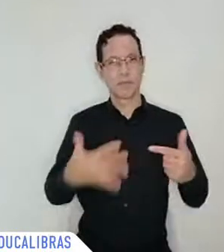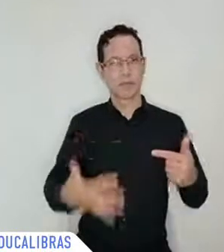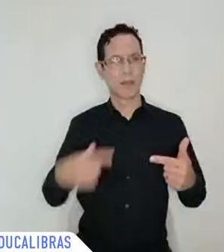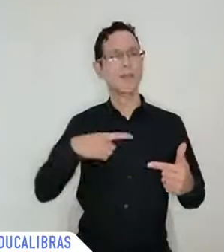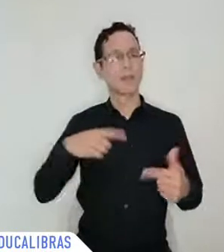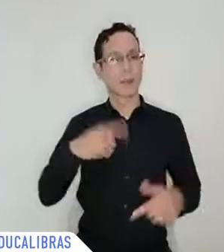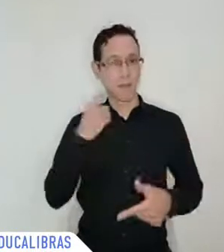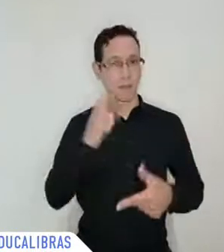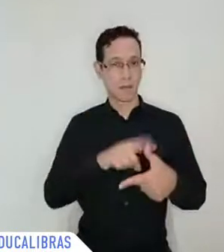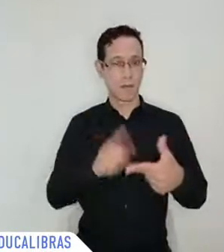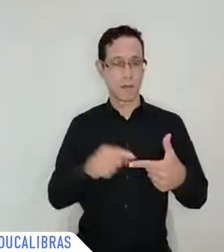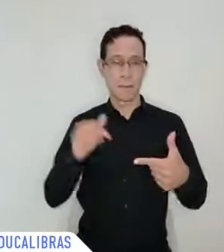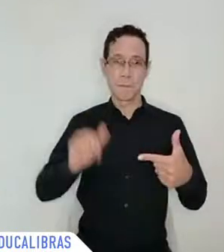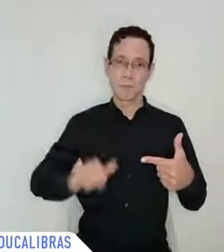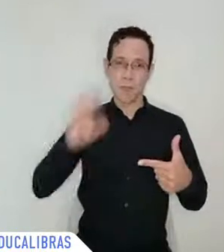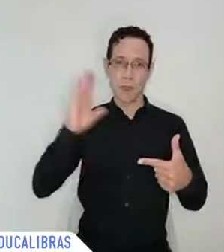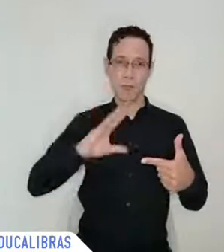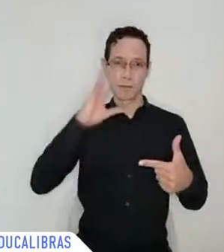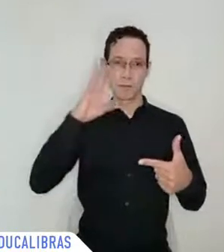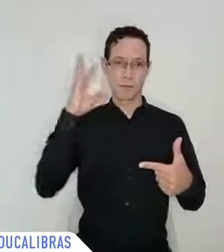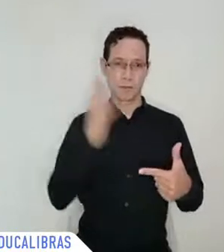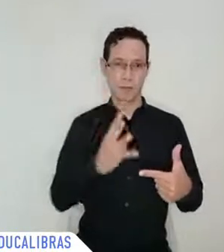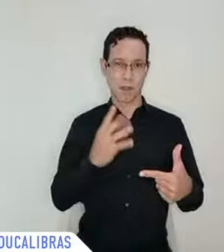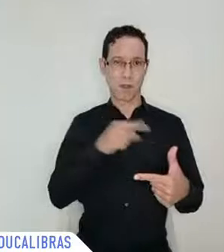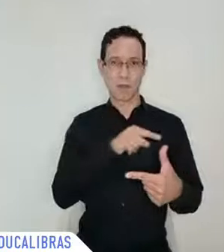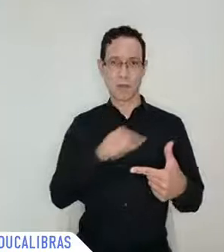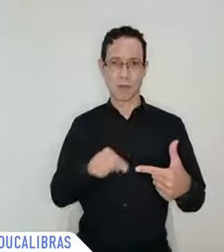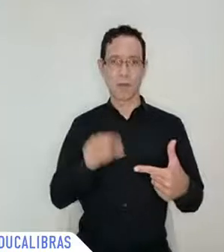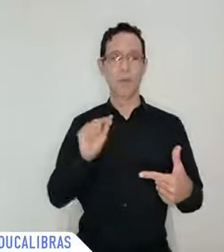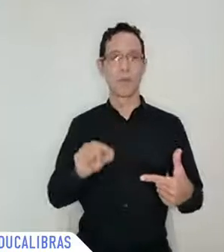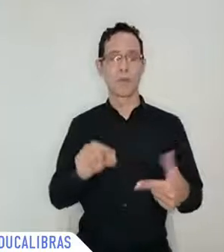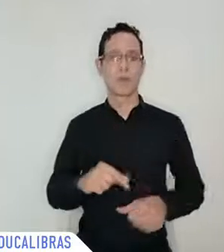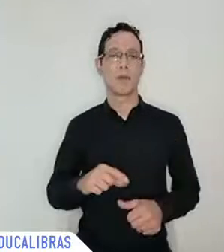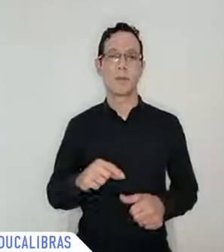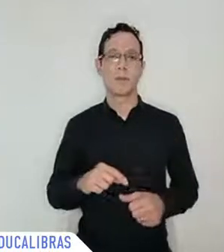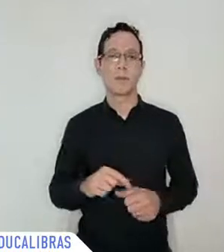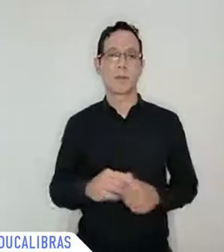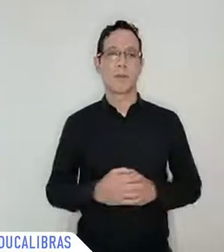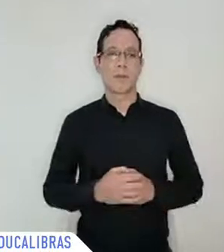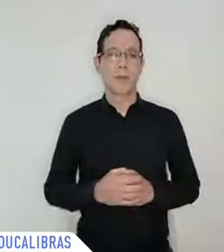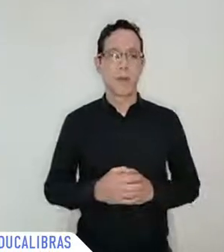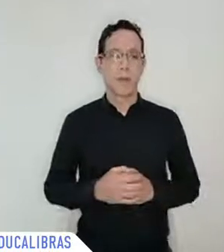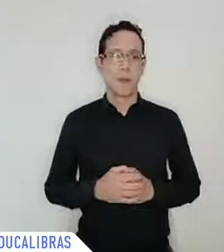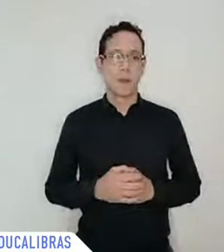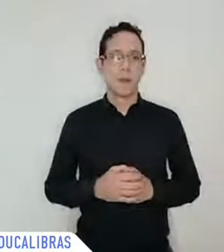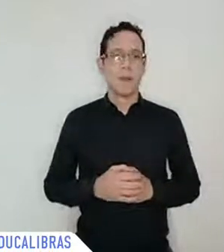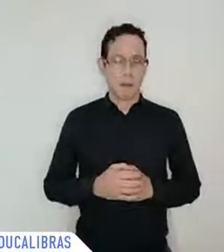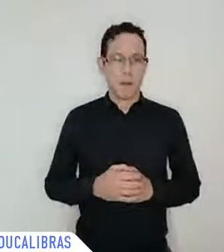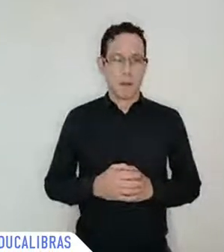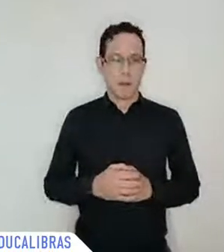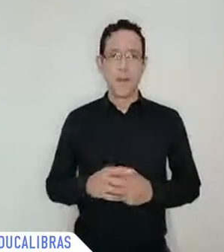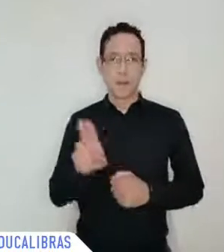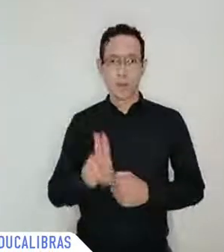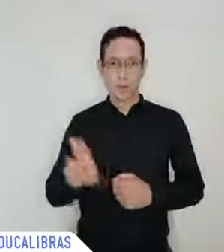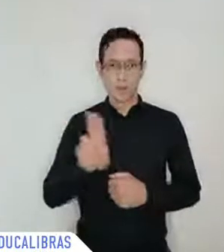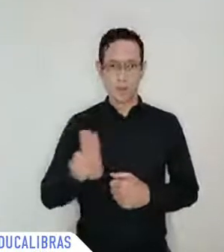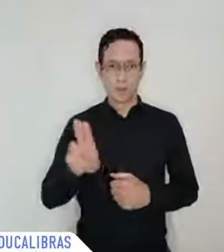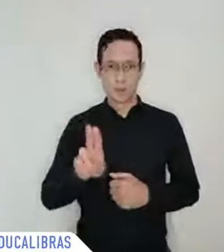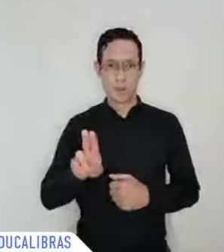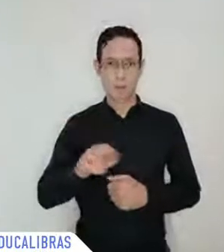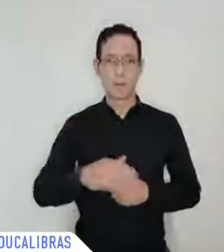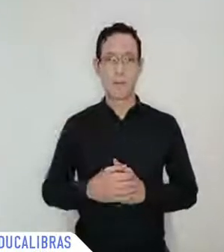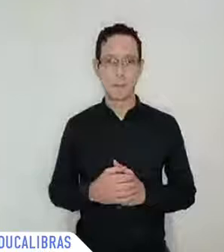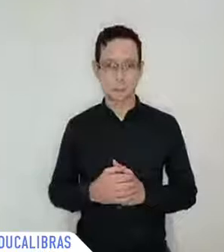This includes a lot of different things, but two practices that have called our